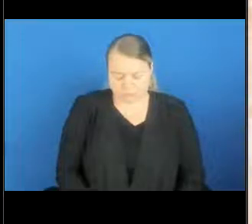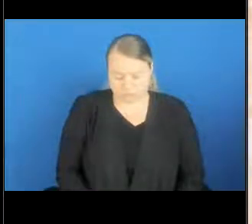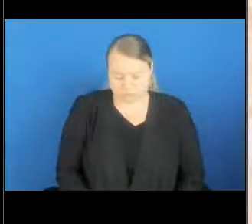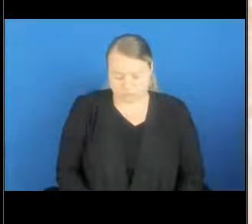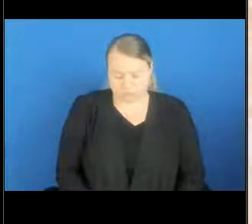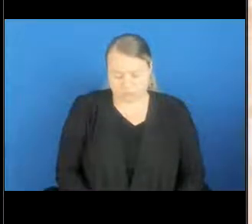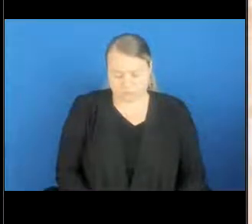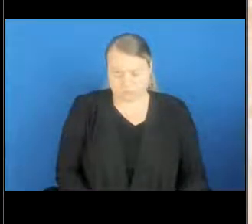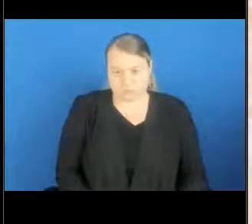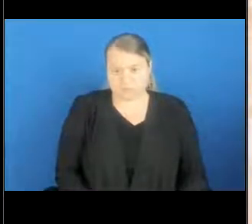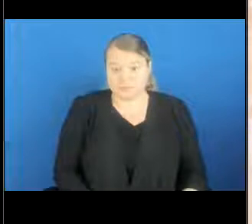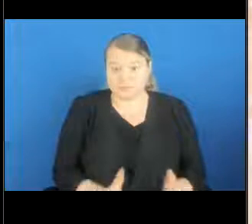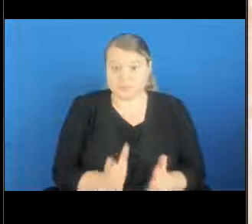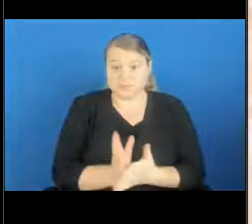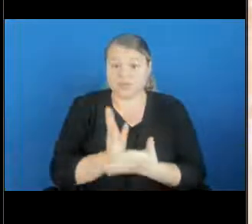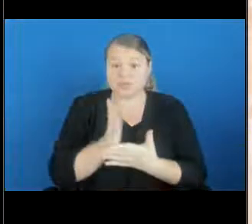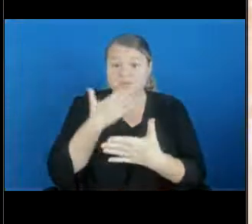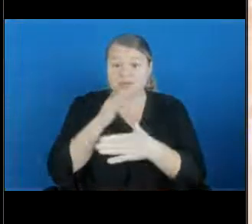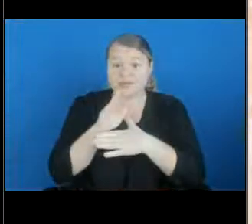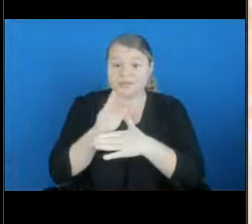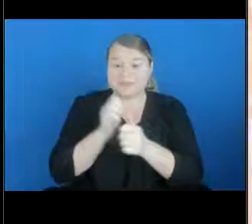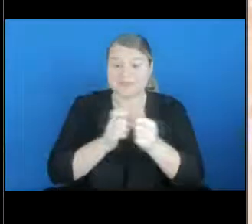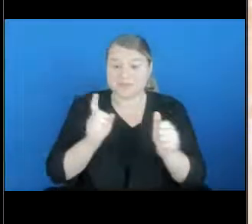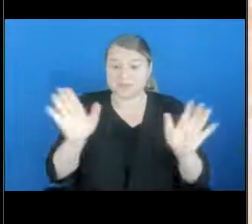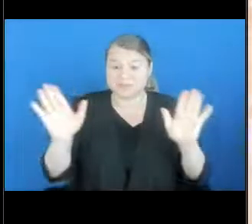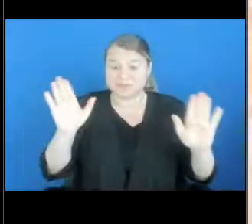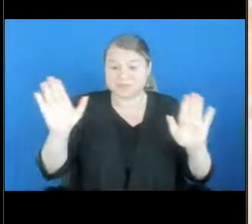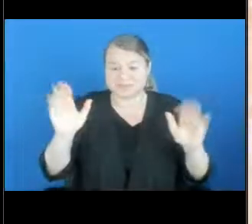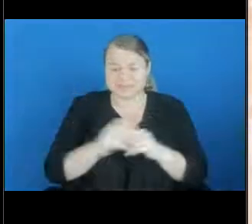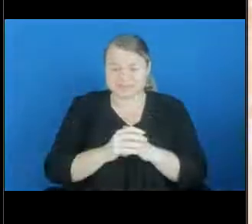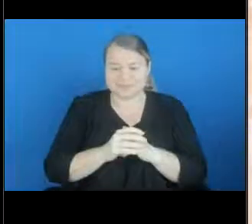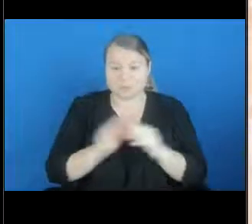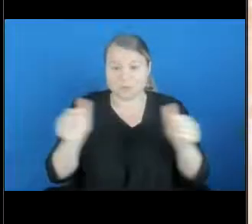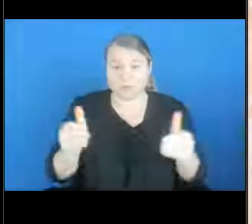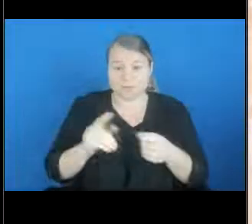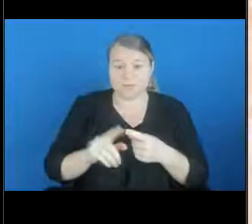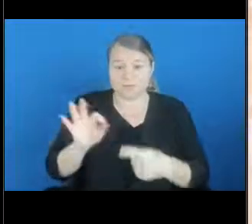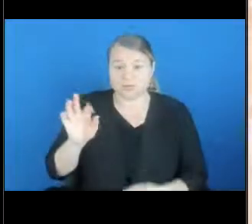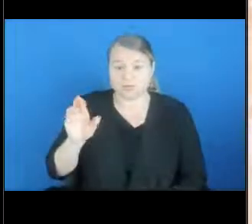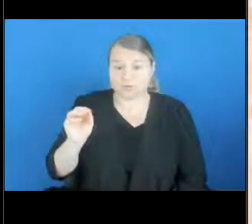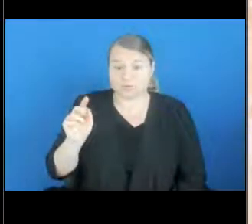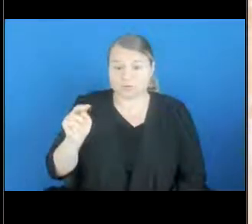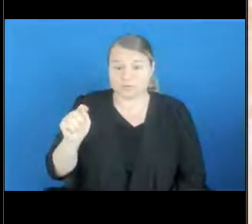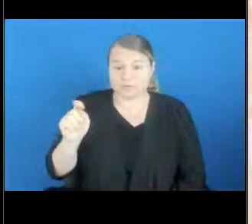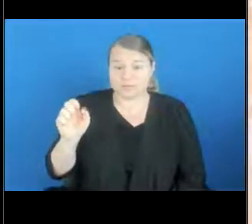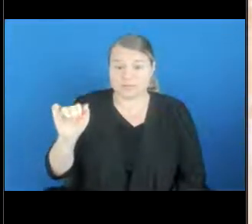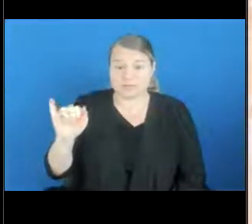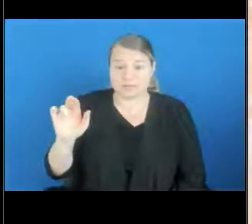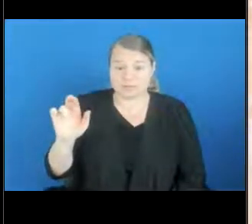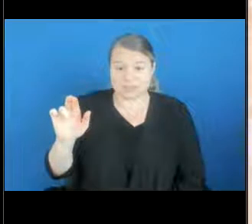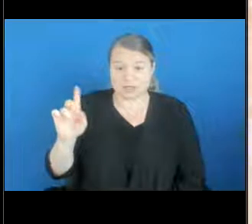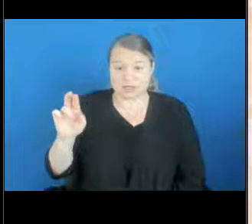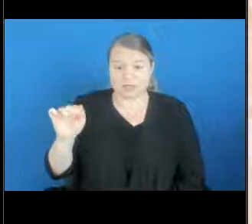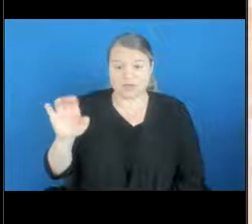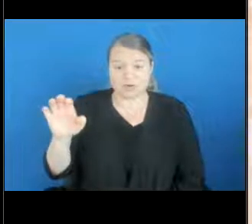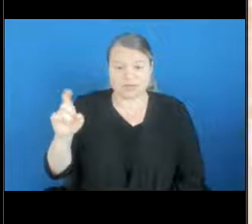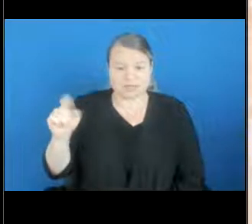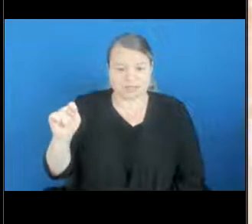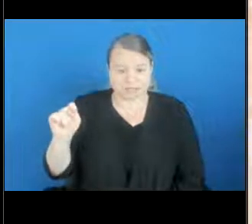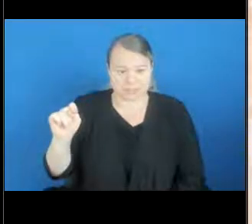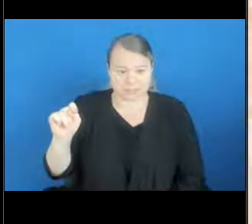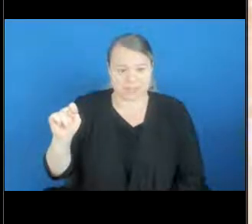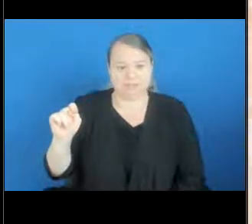All right, once again, good evening, everyone, and welcome to the Frontier Drive Extension and Braided Ramps virtual location and design